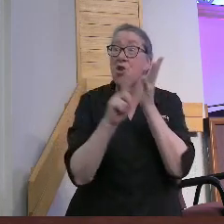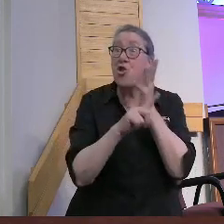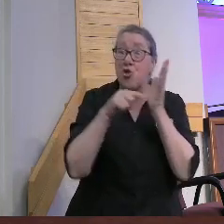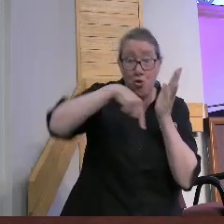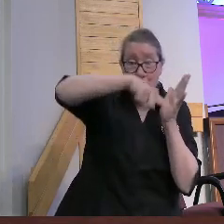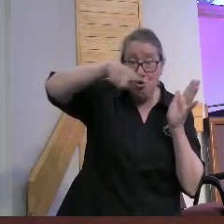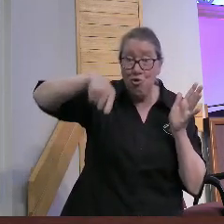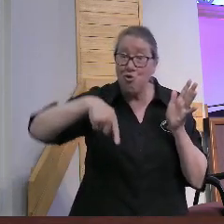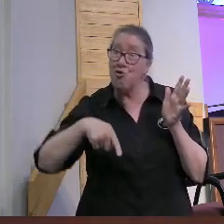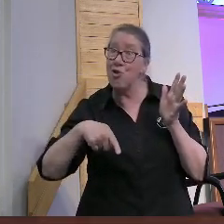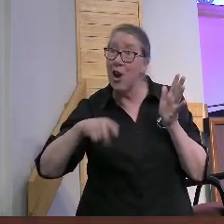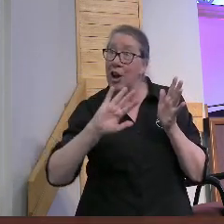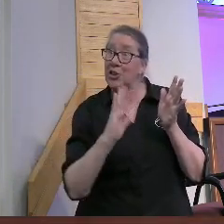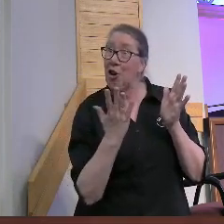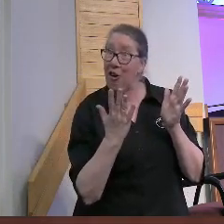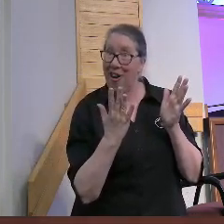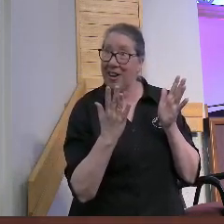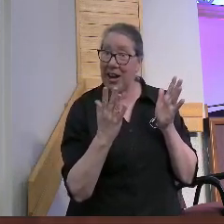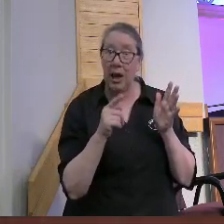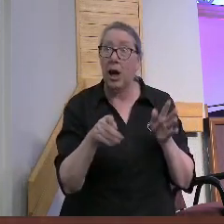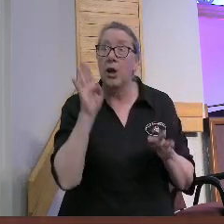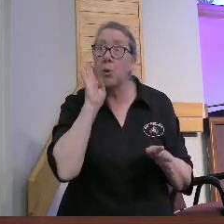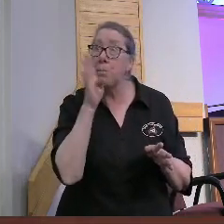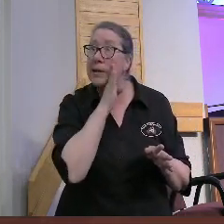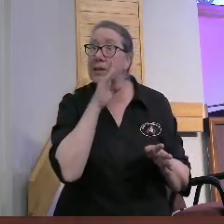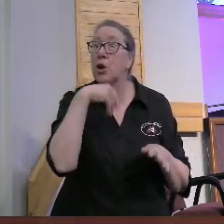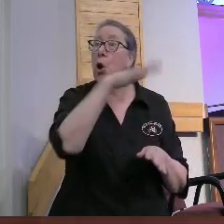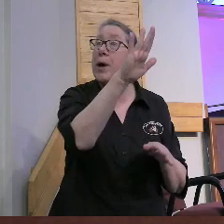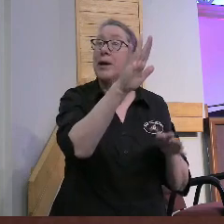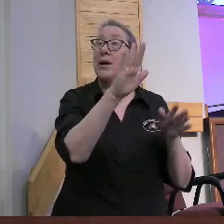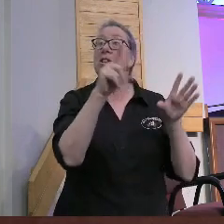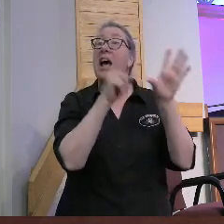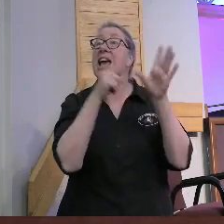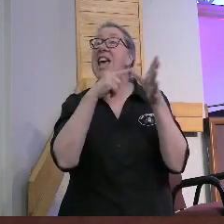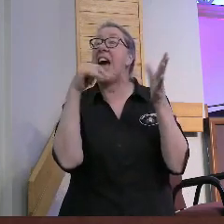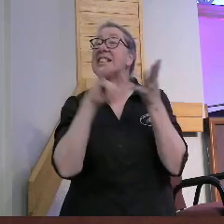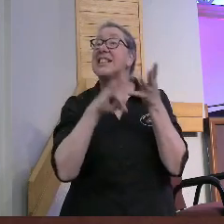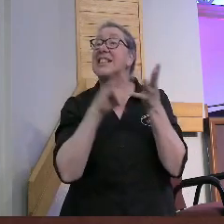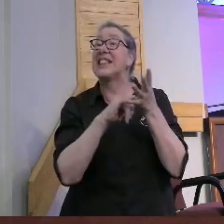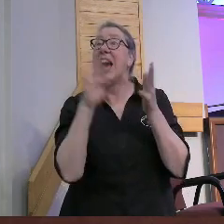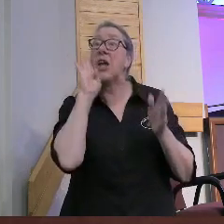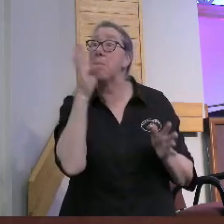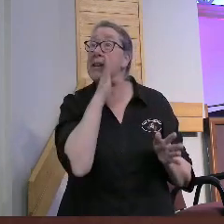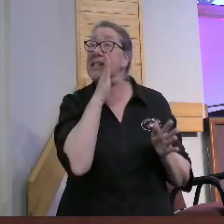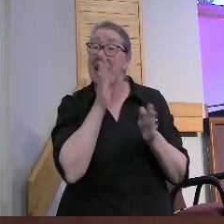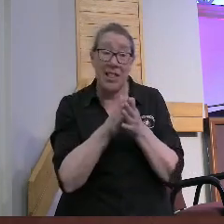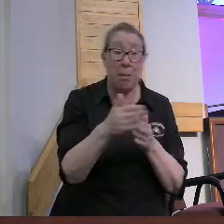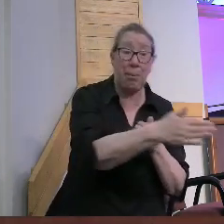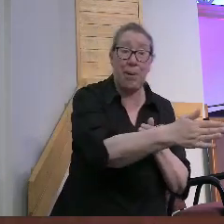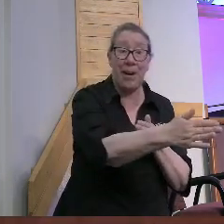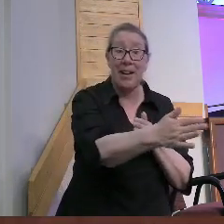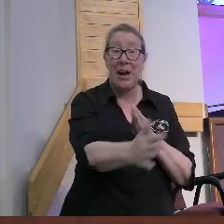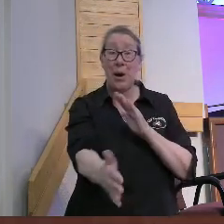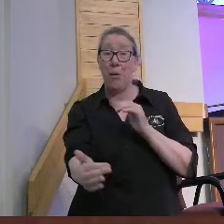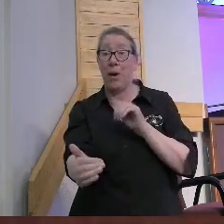Canberra, and if you miss that turnoff, then you're going to get lost. And that's coming from Yass. And so one day I was going down the dual